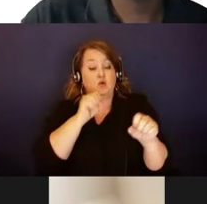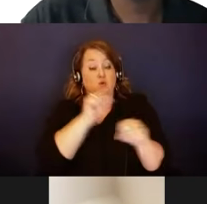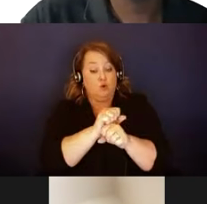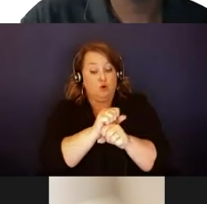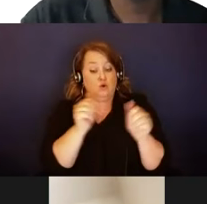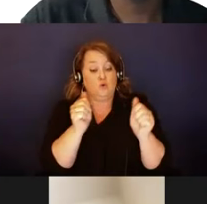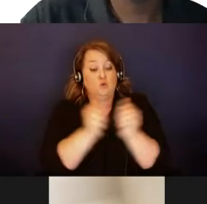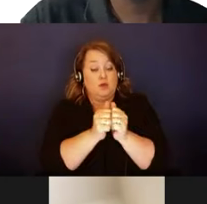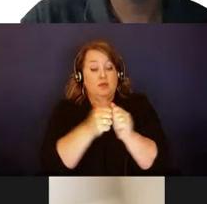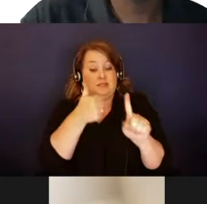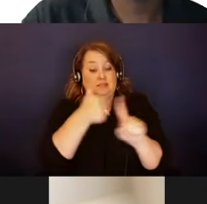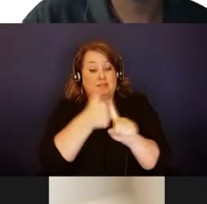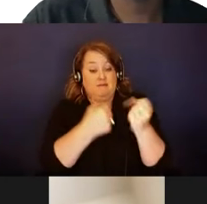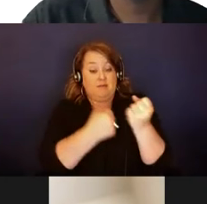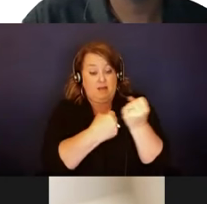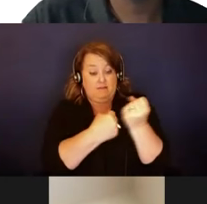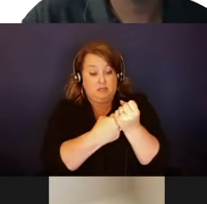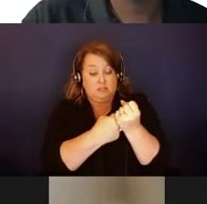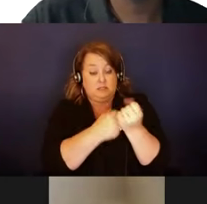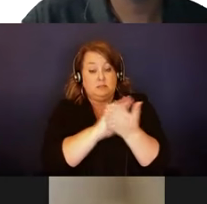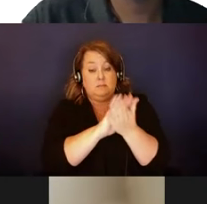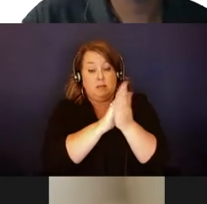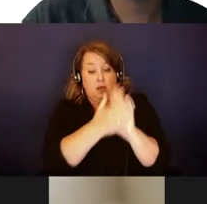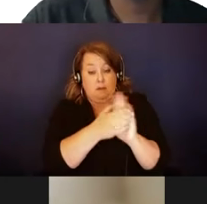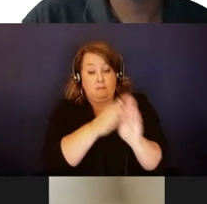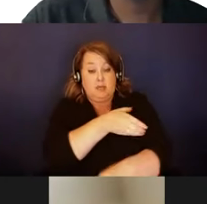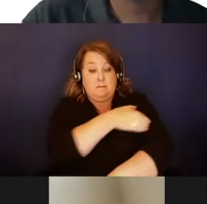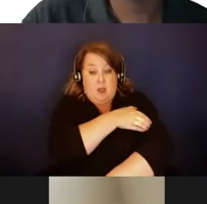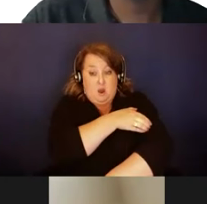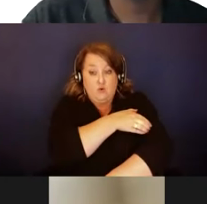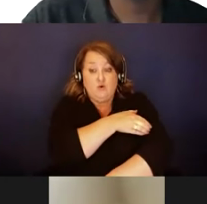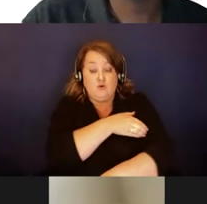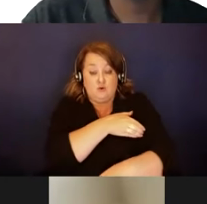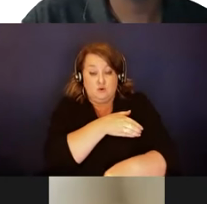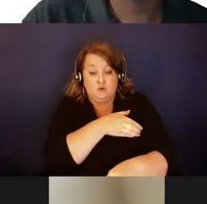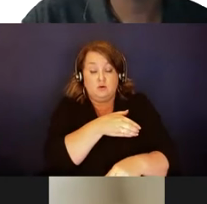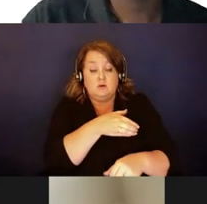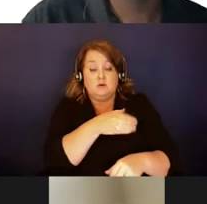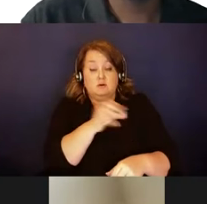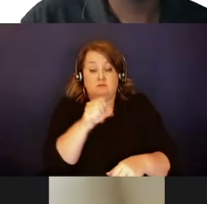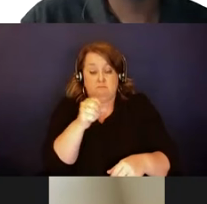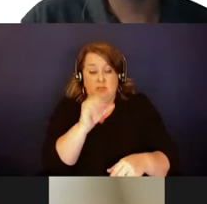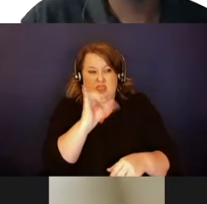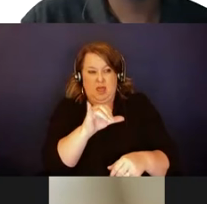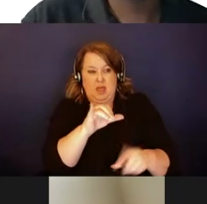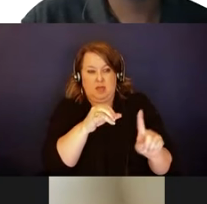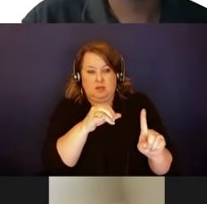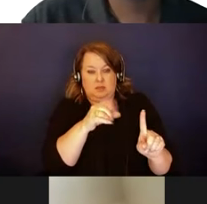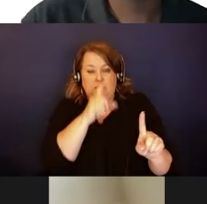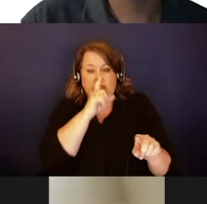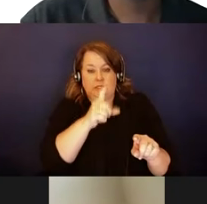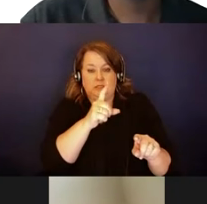with self-advocates becoming empowered. That's the kind of